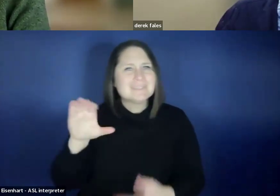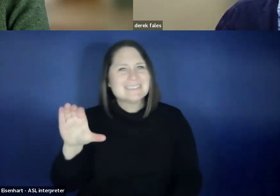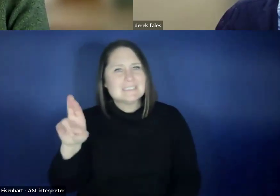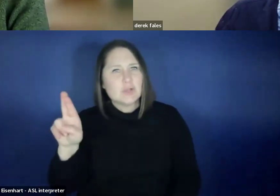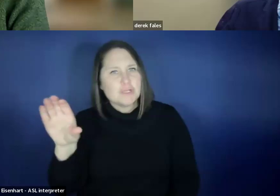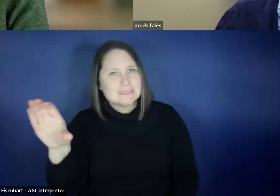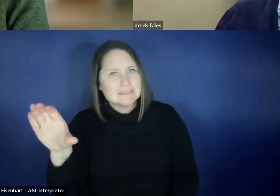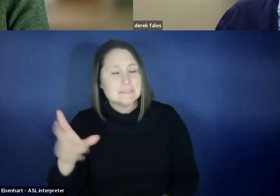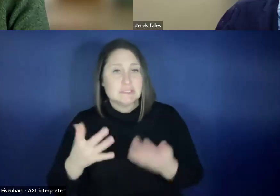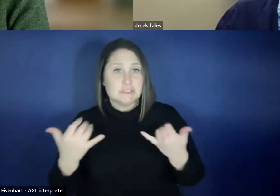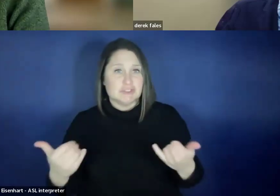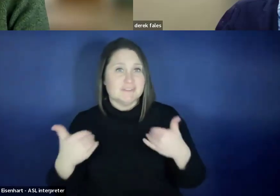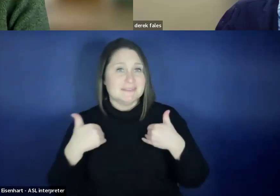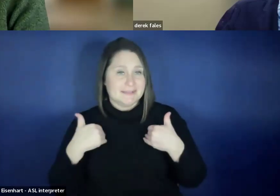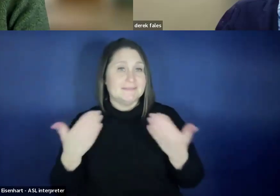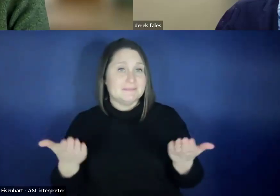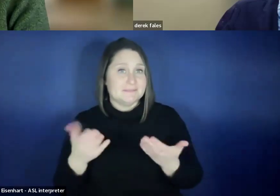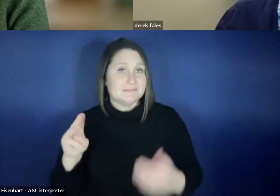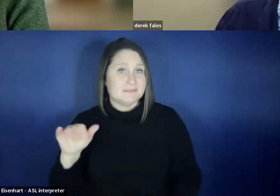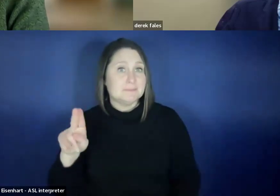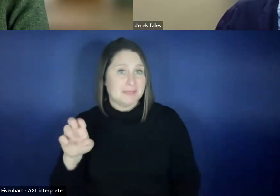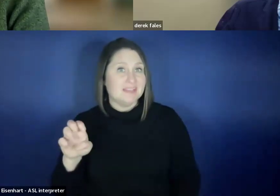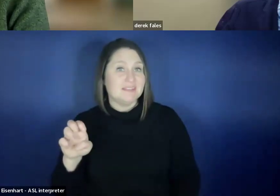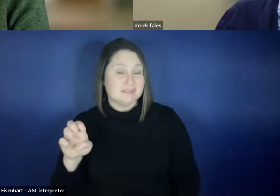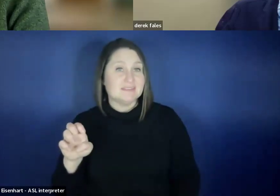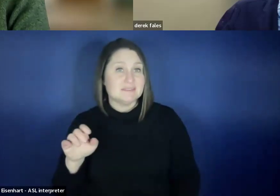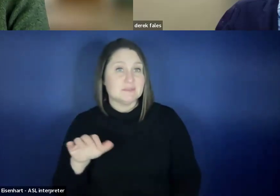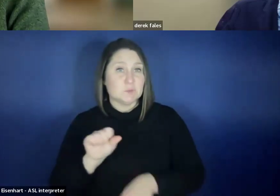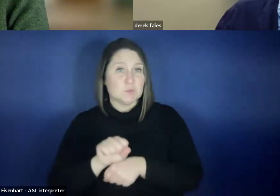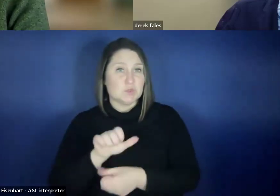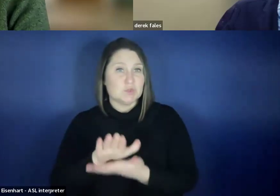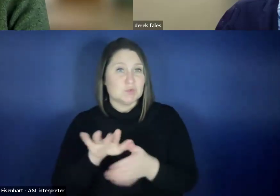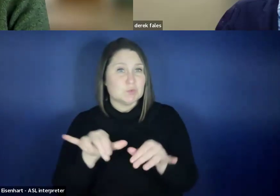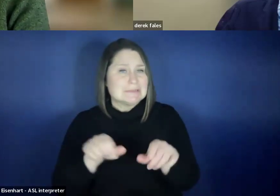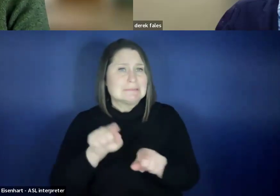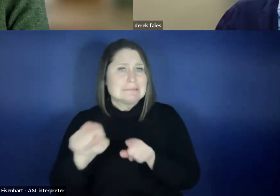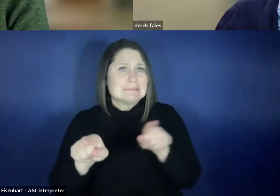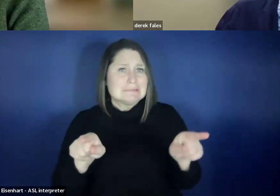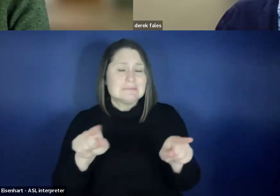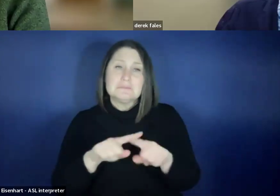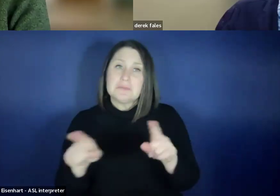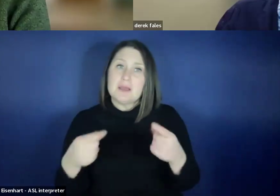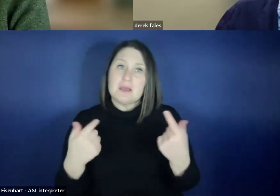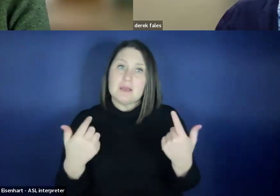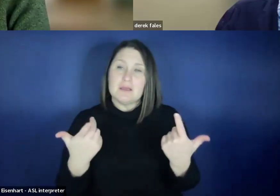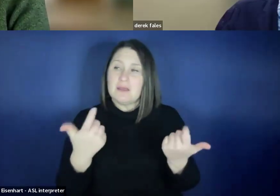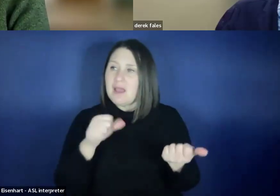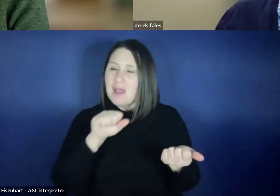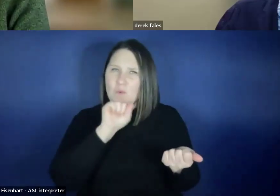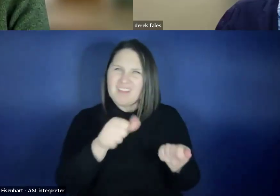CRCs who we currently have in our state system right now who've worked in school systems, but would love to have any